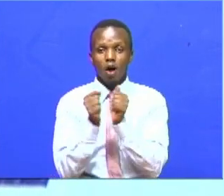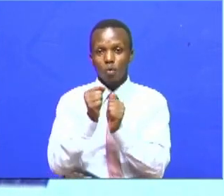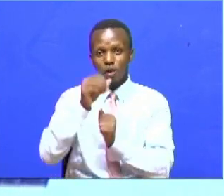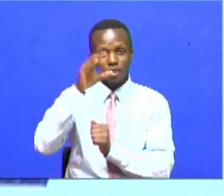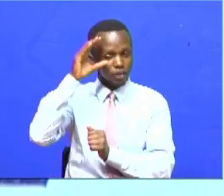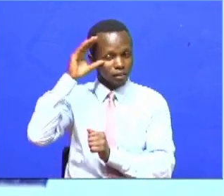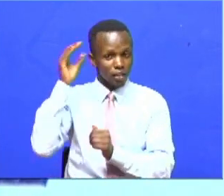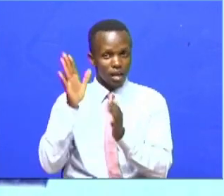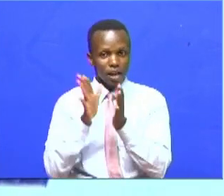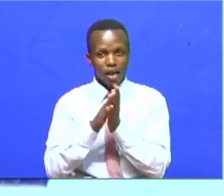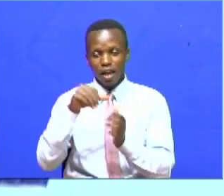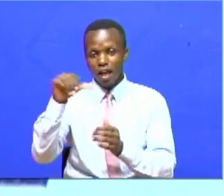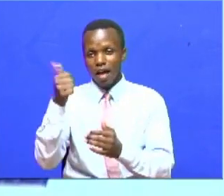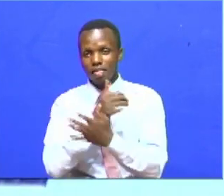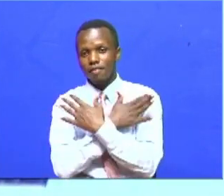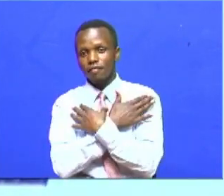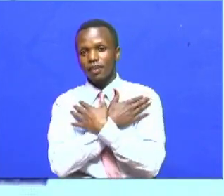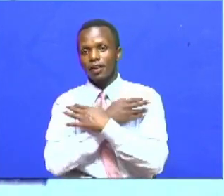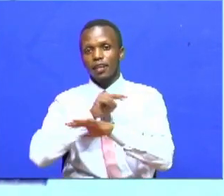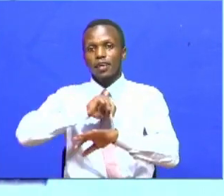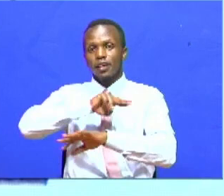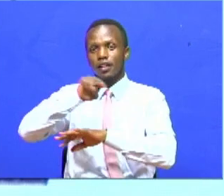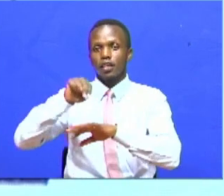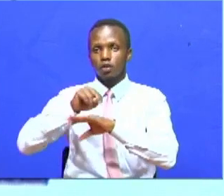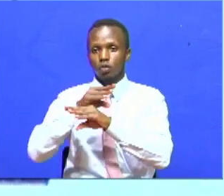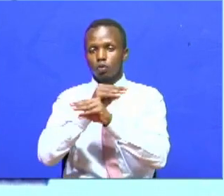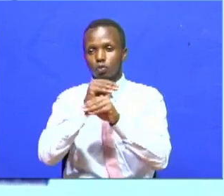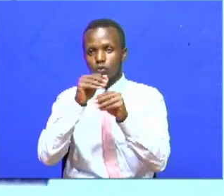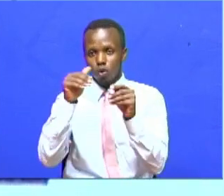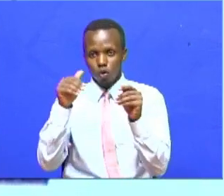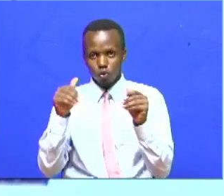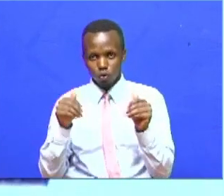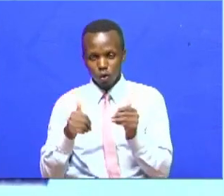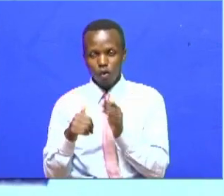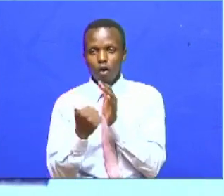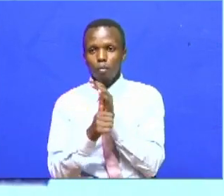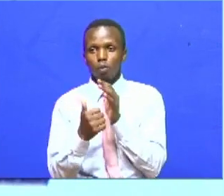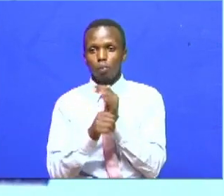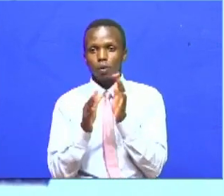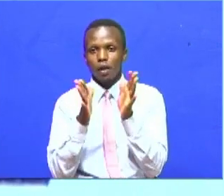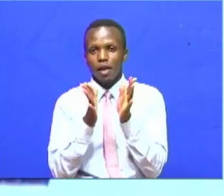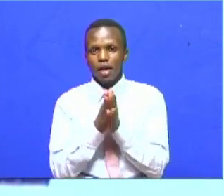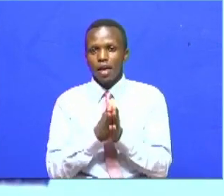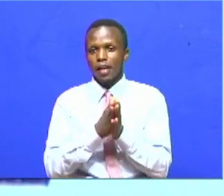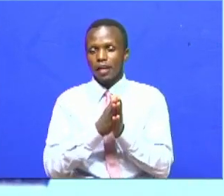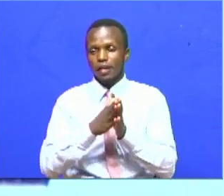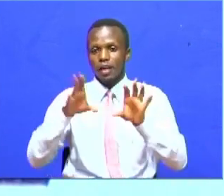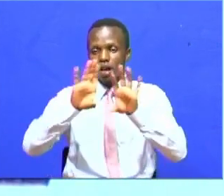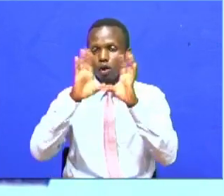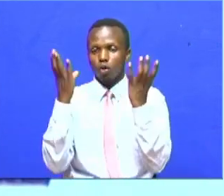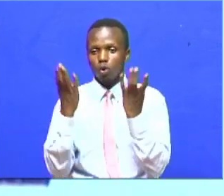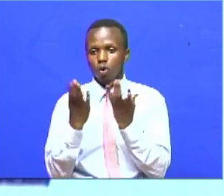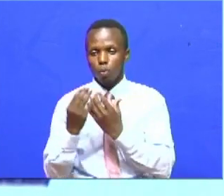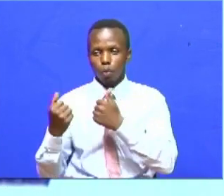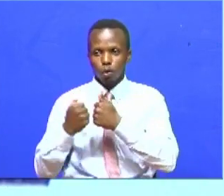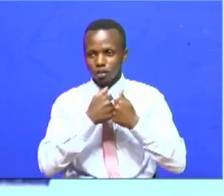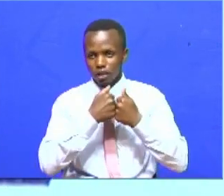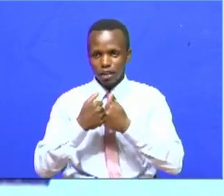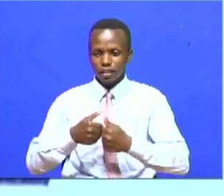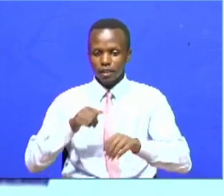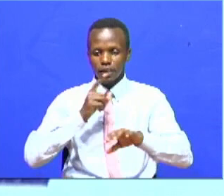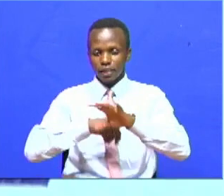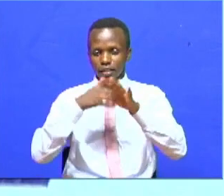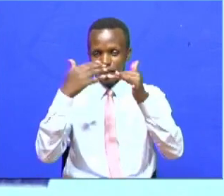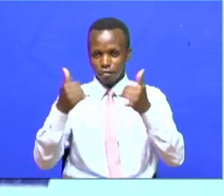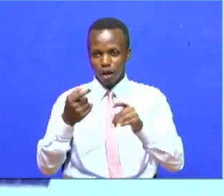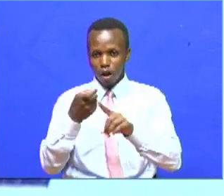and other friendly nations to address the complex and intersecting global challenges of our time, ranging